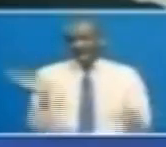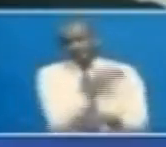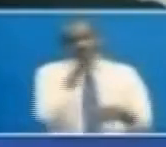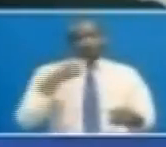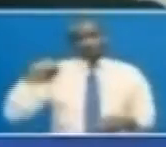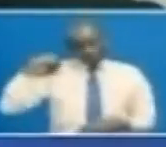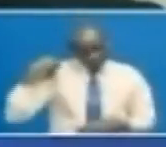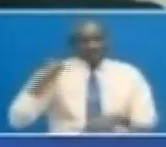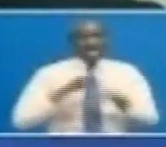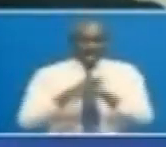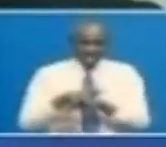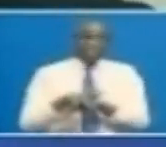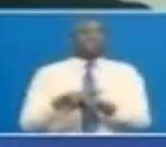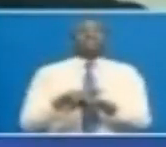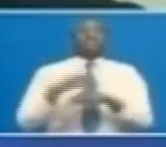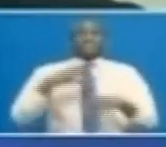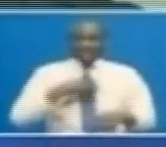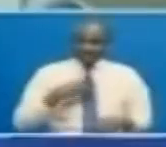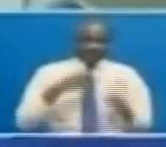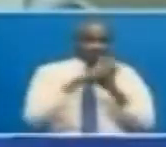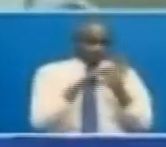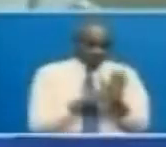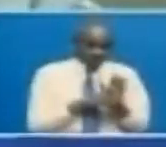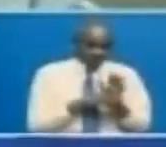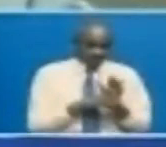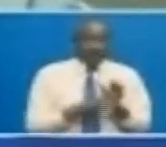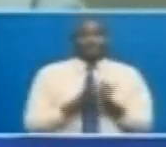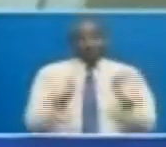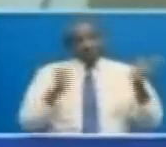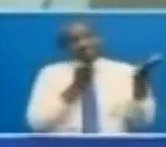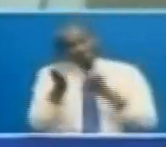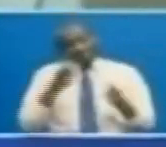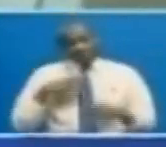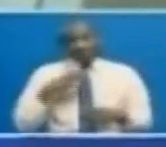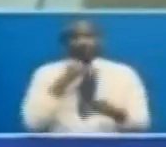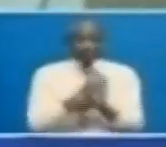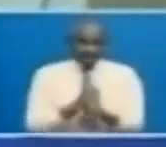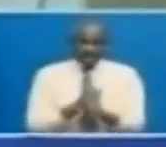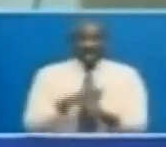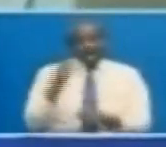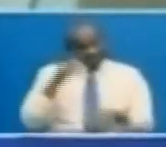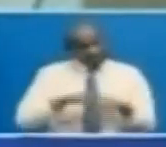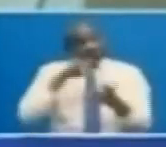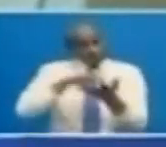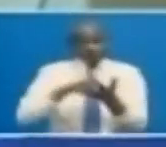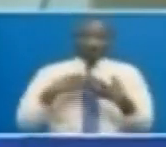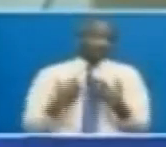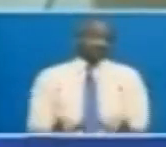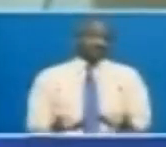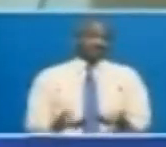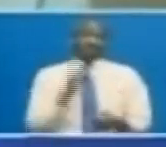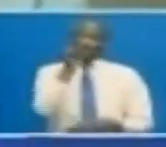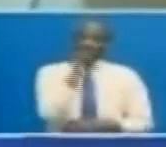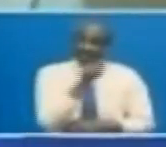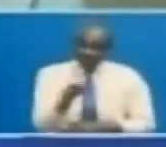a voluntary early retirement application program. In the public service, people work under certain terms and conditions of service.